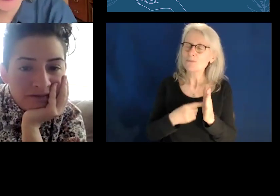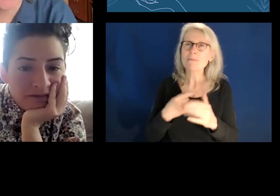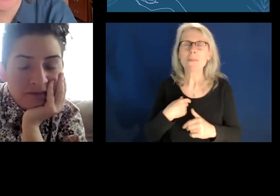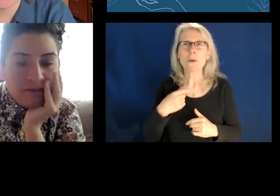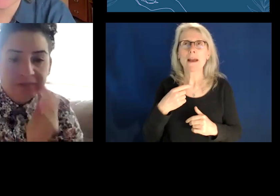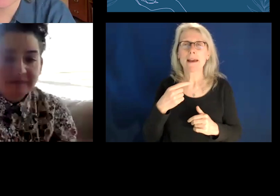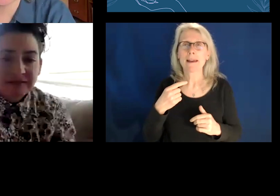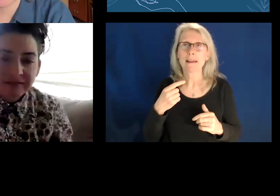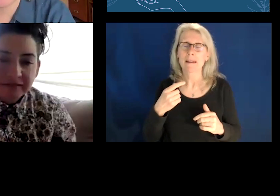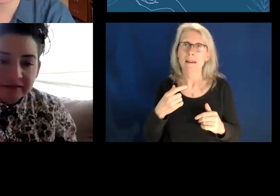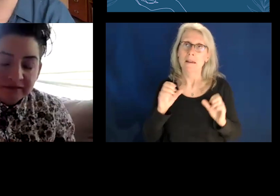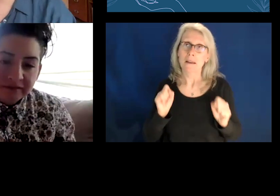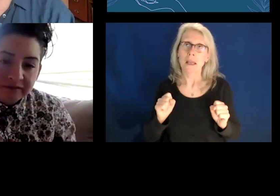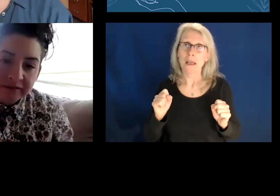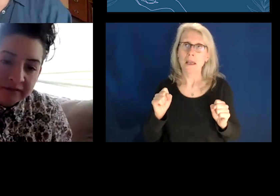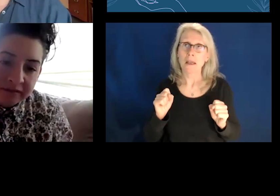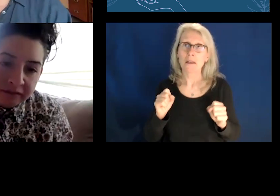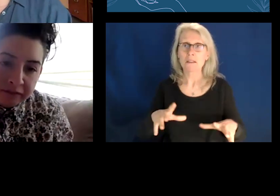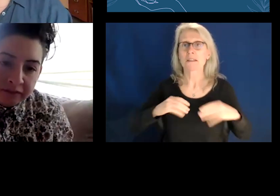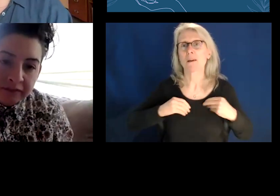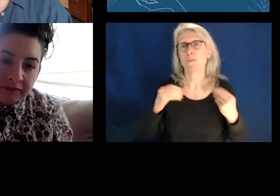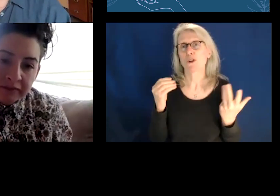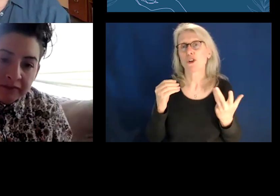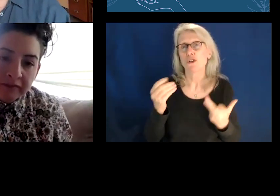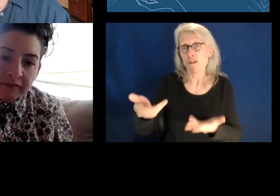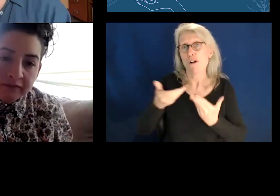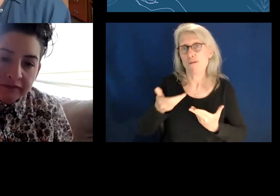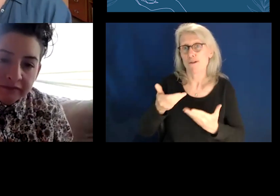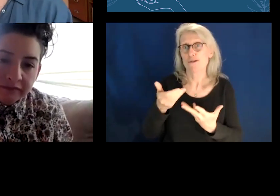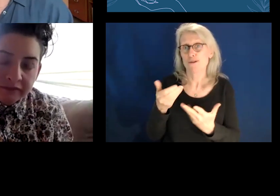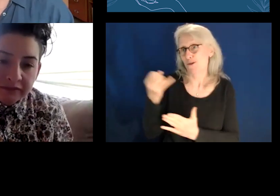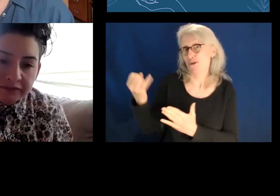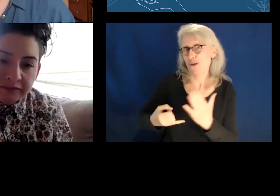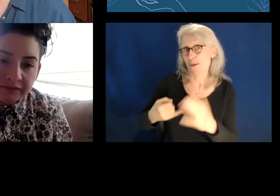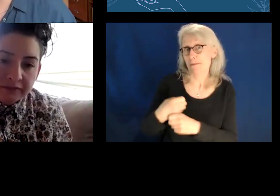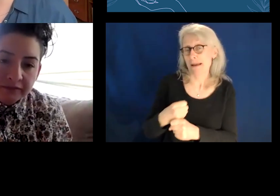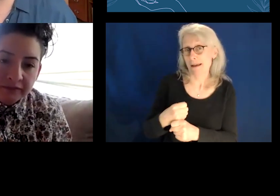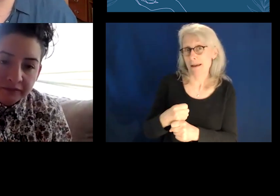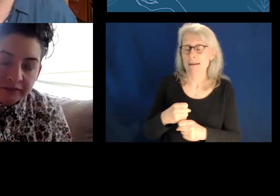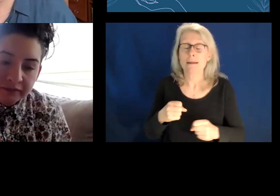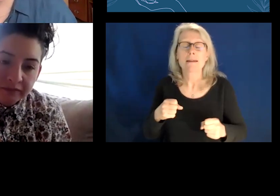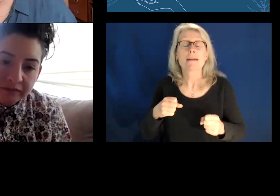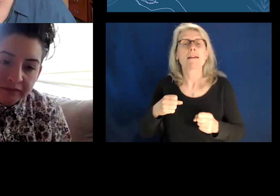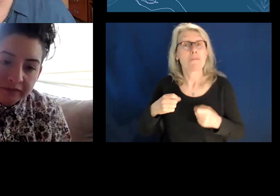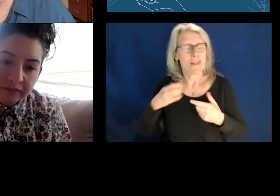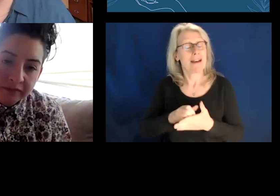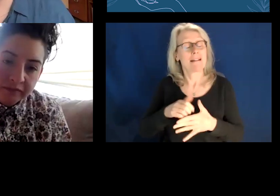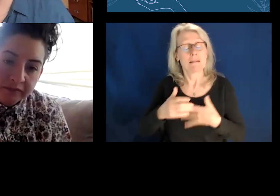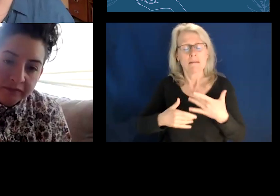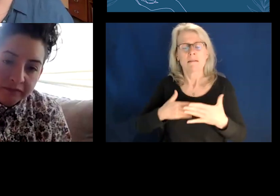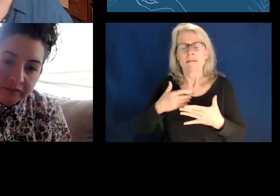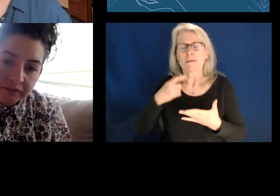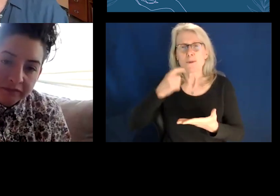the joy to be working in freelance, you recognize in other processes things that you hold value inside of your